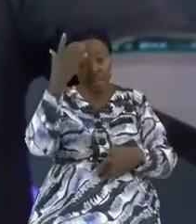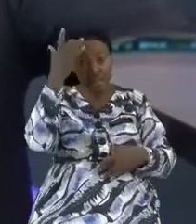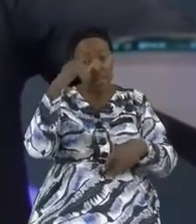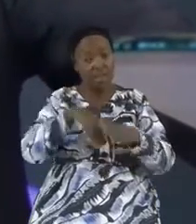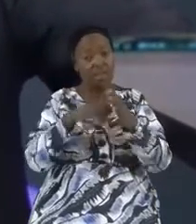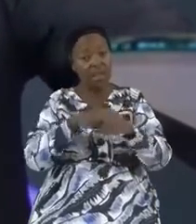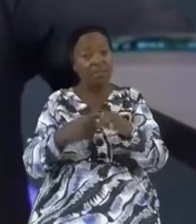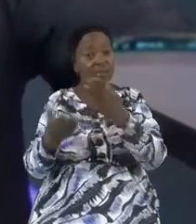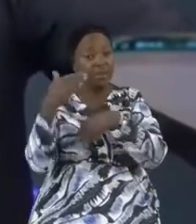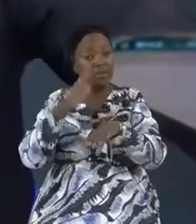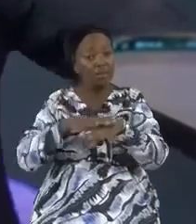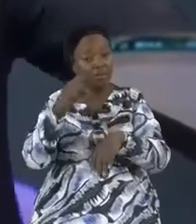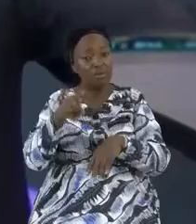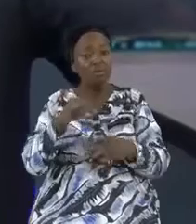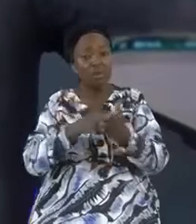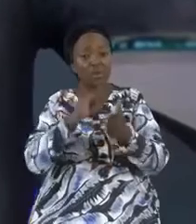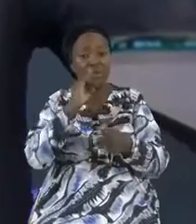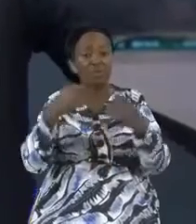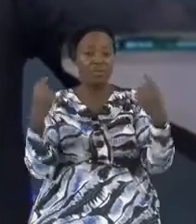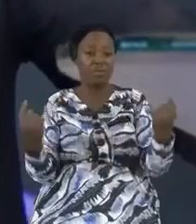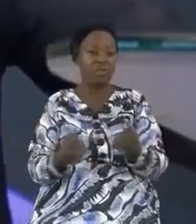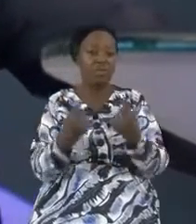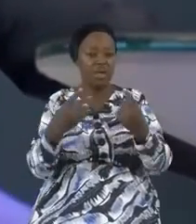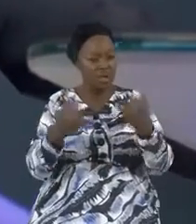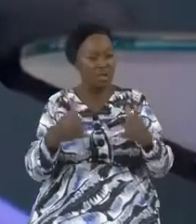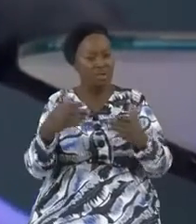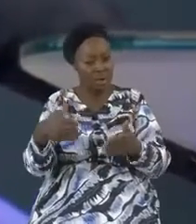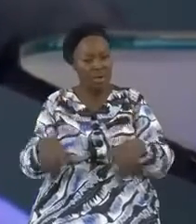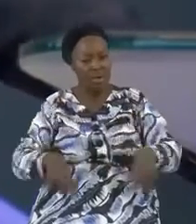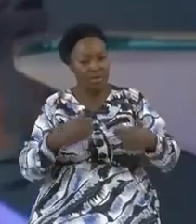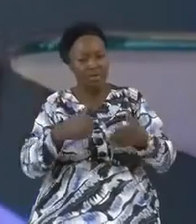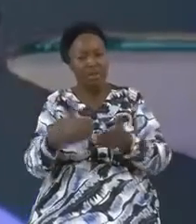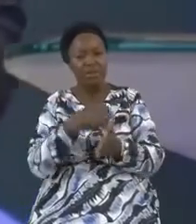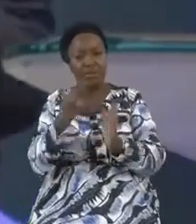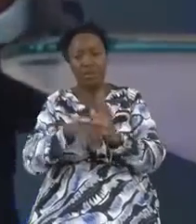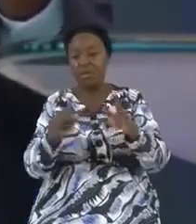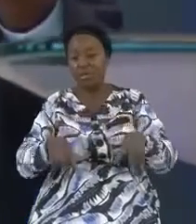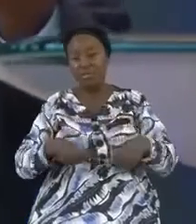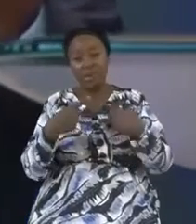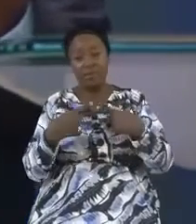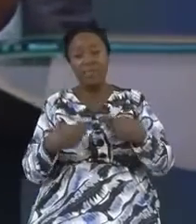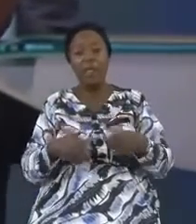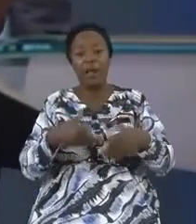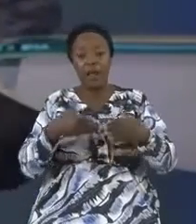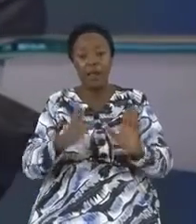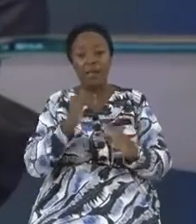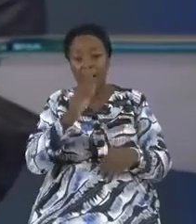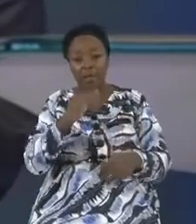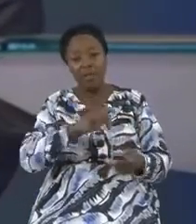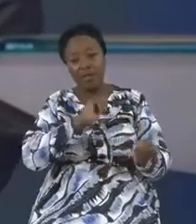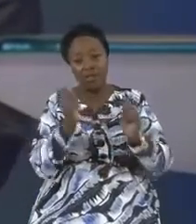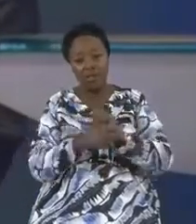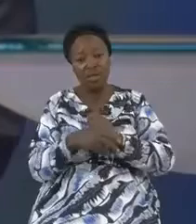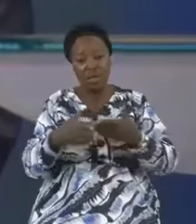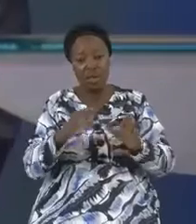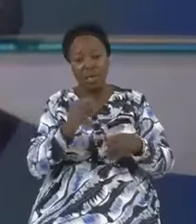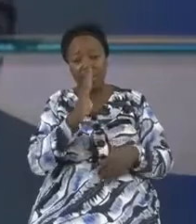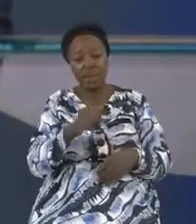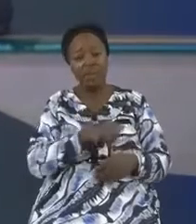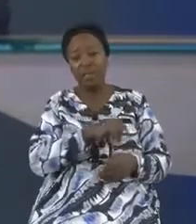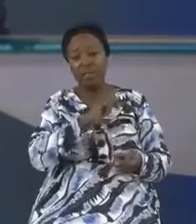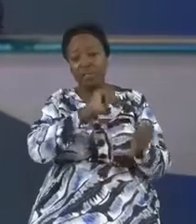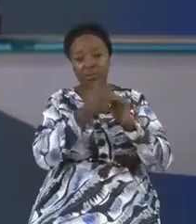your sin. Now live in newness of life. Let there be a change. Let there be a